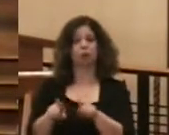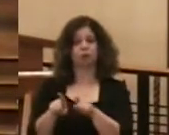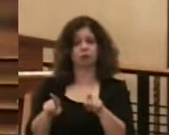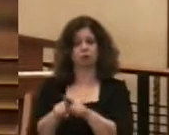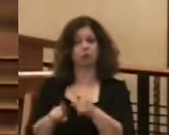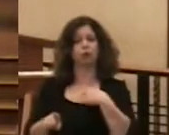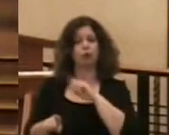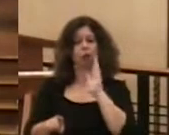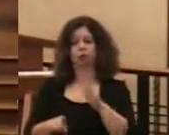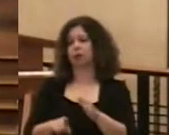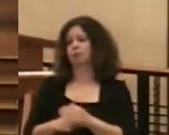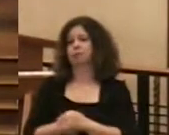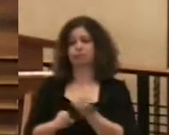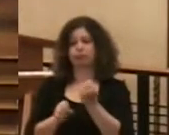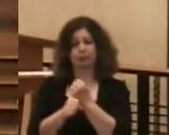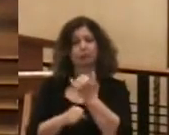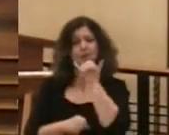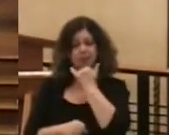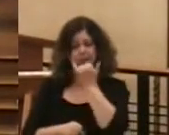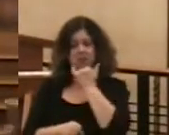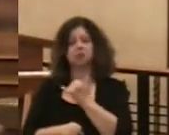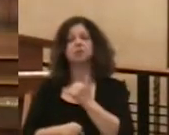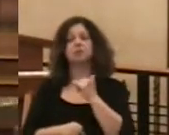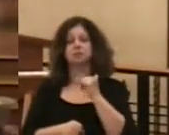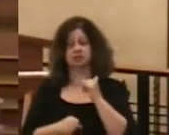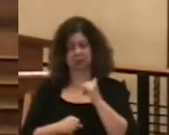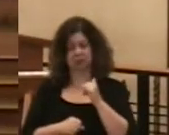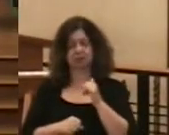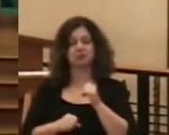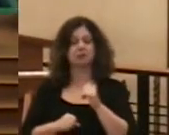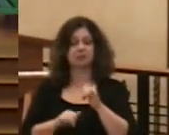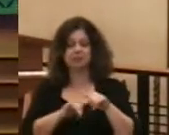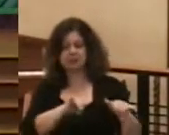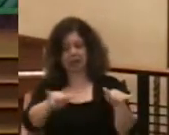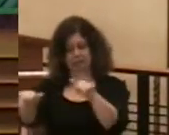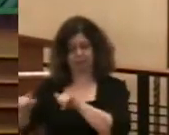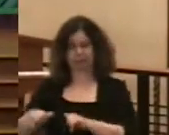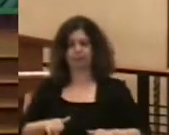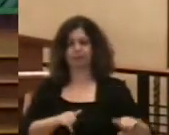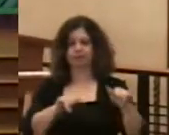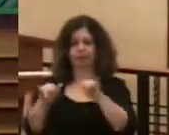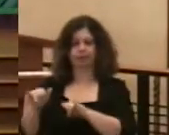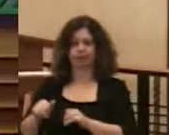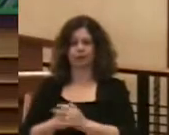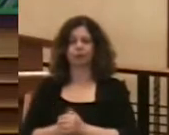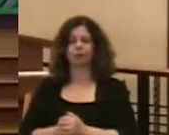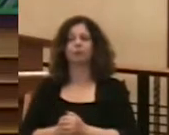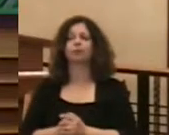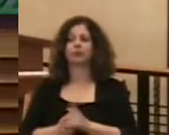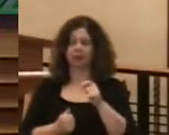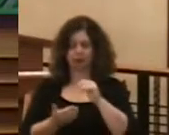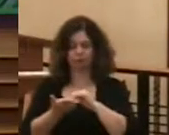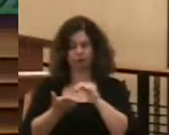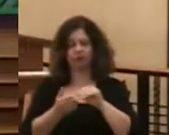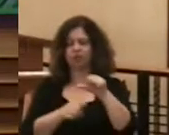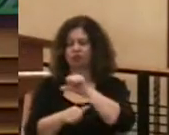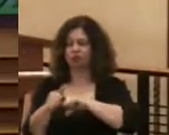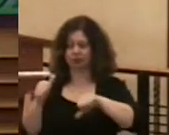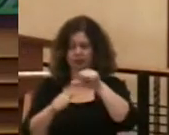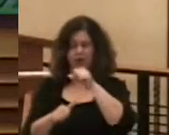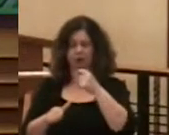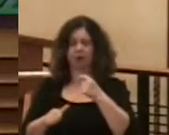far as David into breaking nearly all of the commandments at one time, but we will